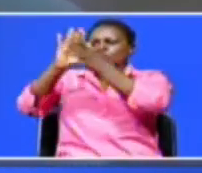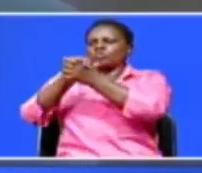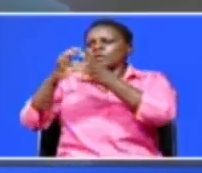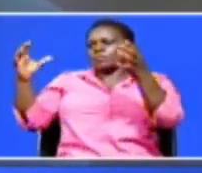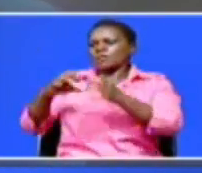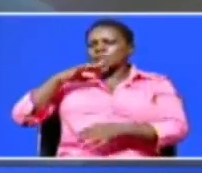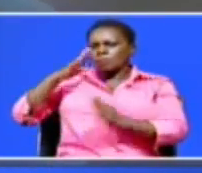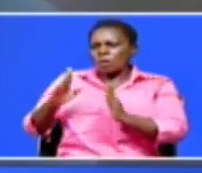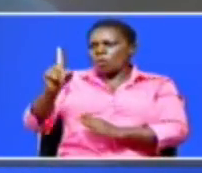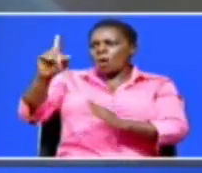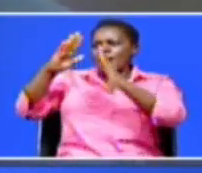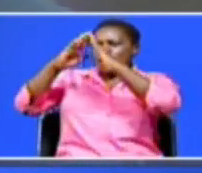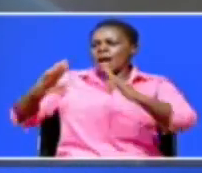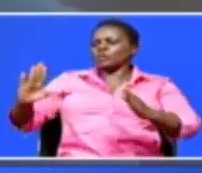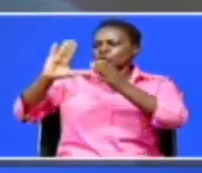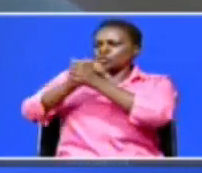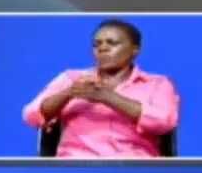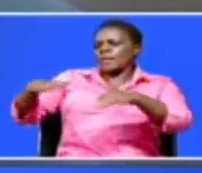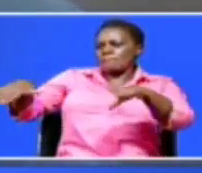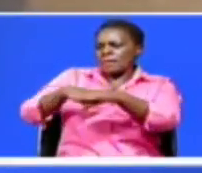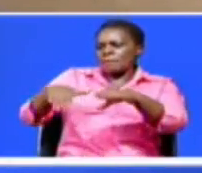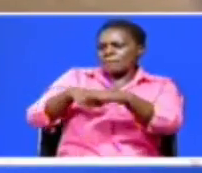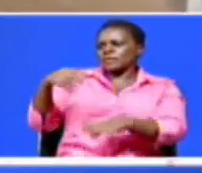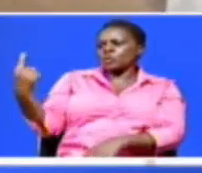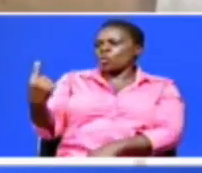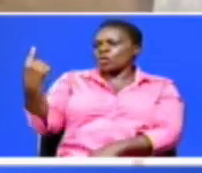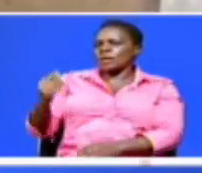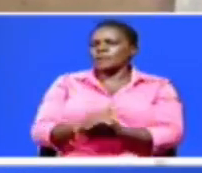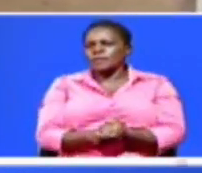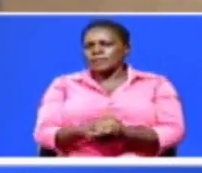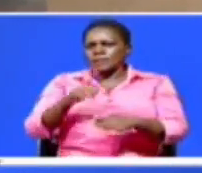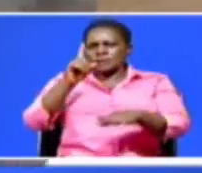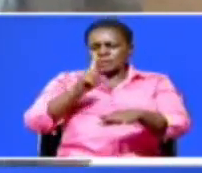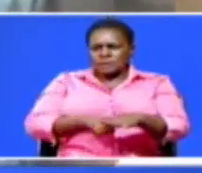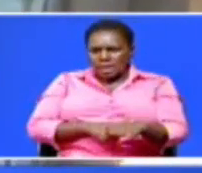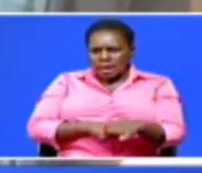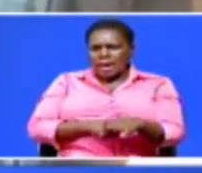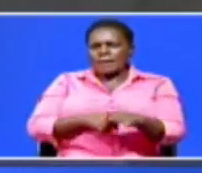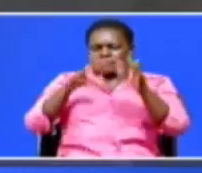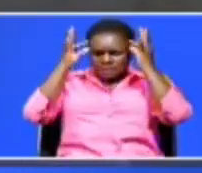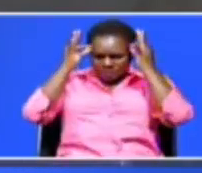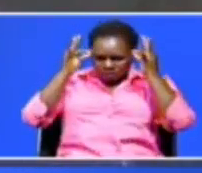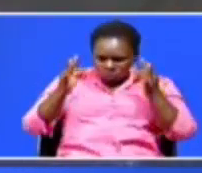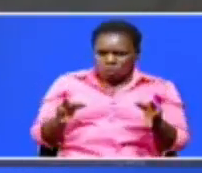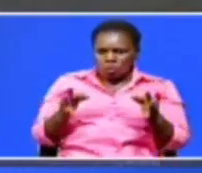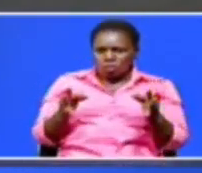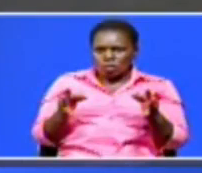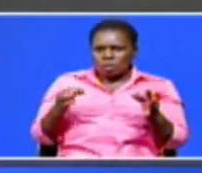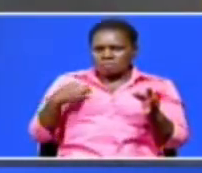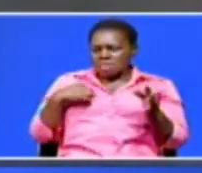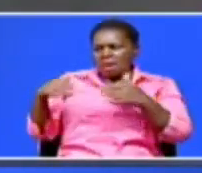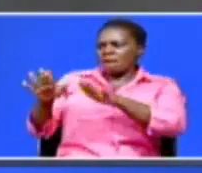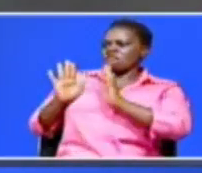Speaker, because we are one house of Jubilee members, Mr. Speaker. And when the hour of reckoning came... And I